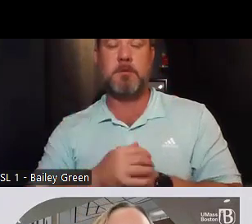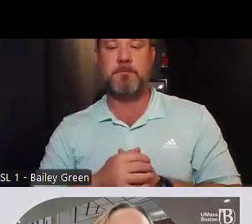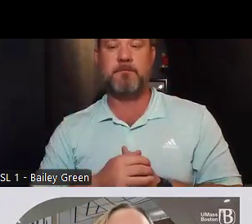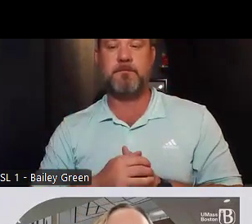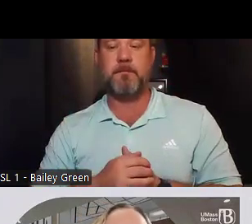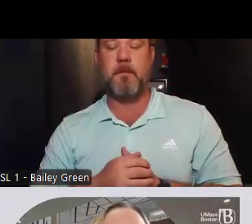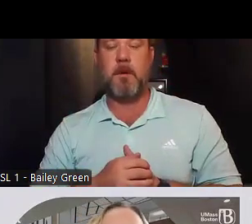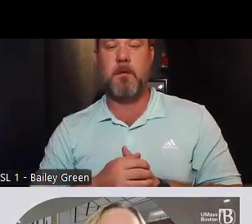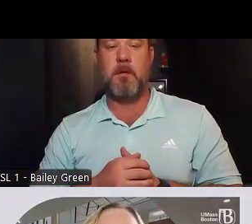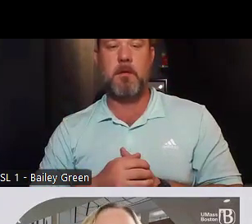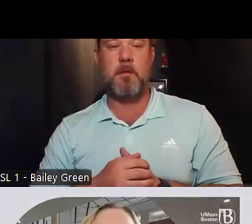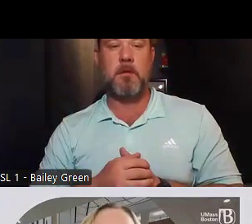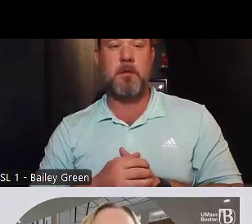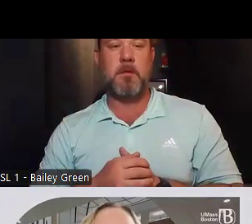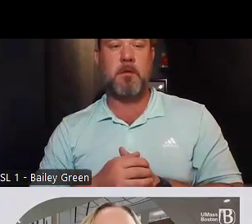Next slide, please.